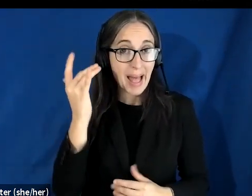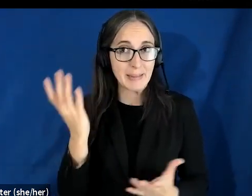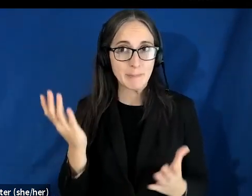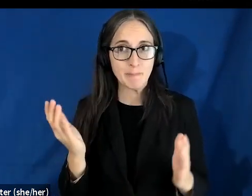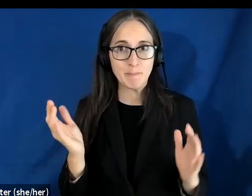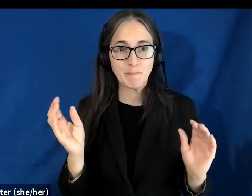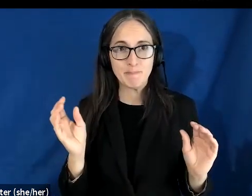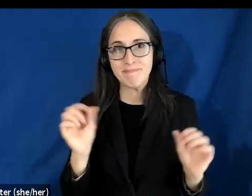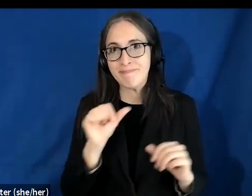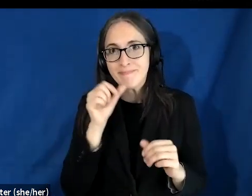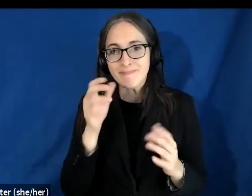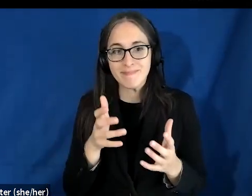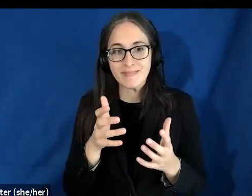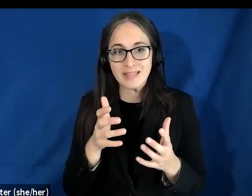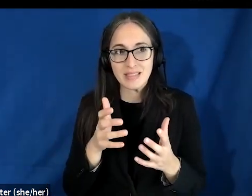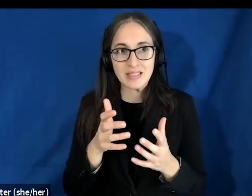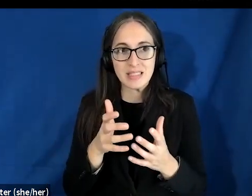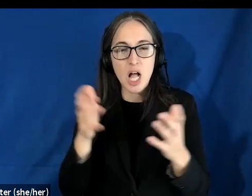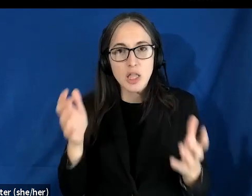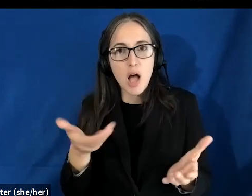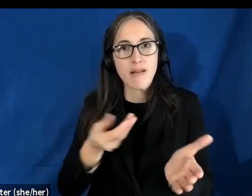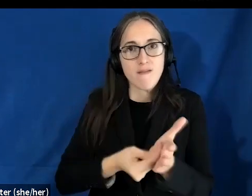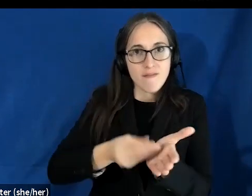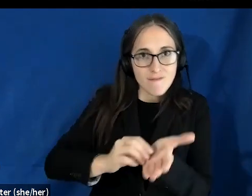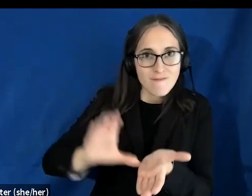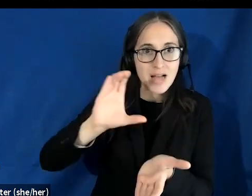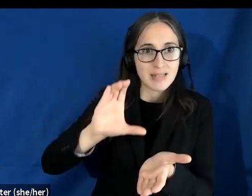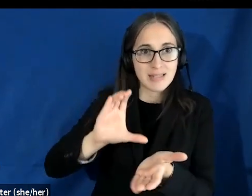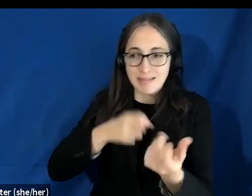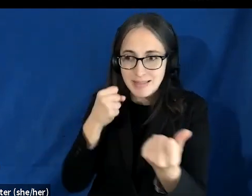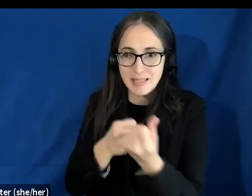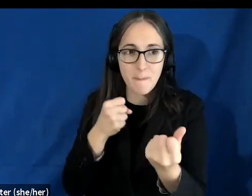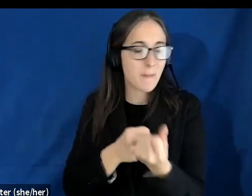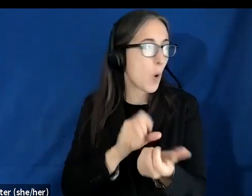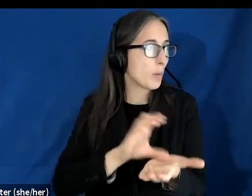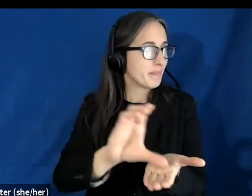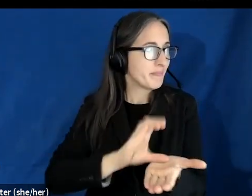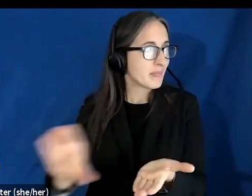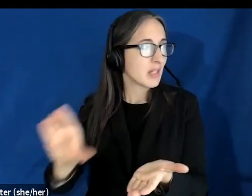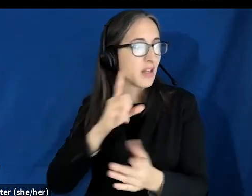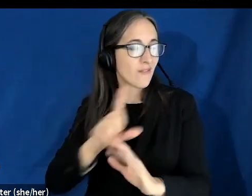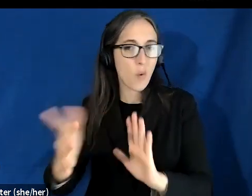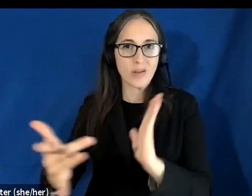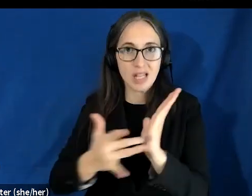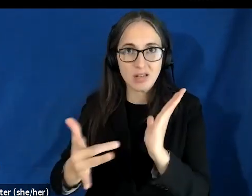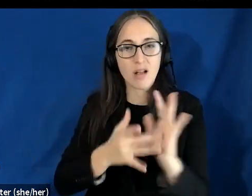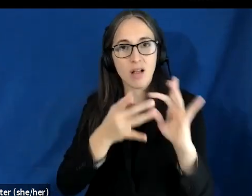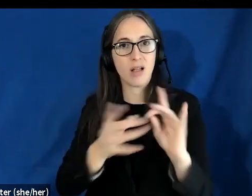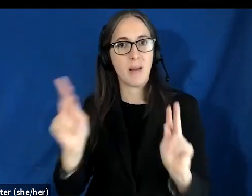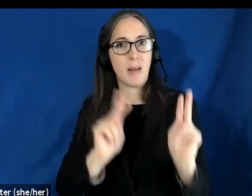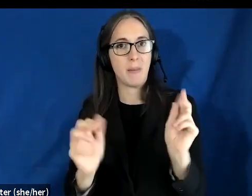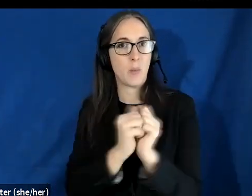of awareness or funding or support for emerging technology when it comes to people with